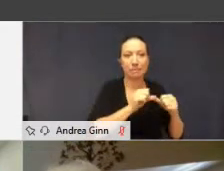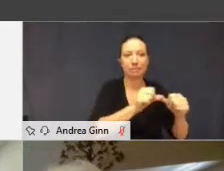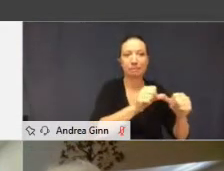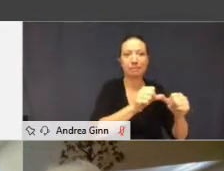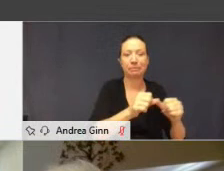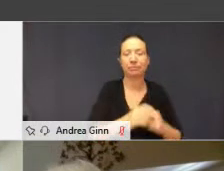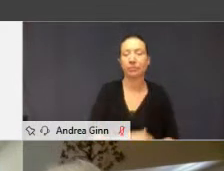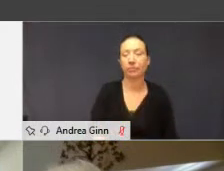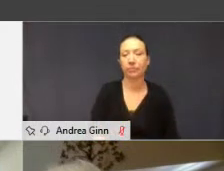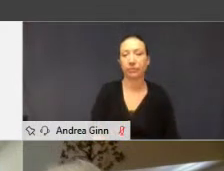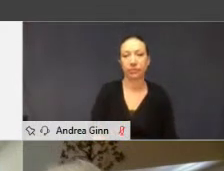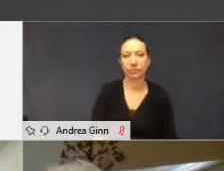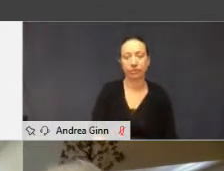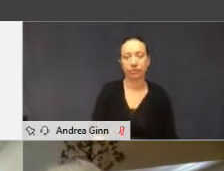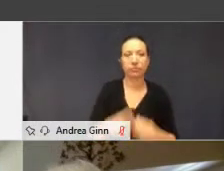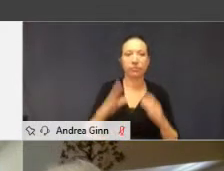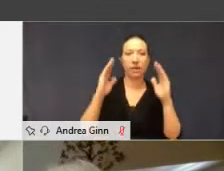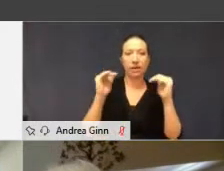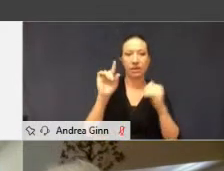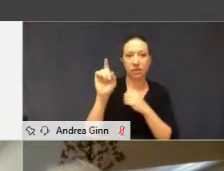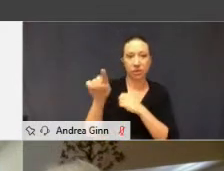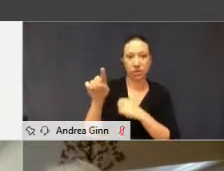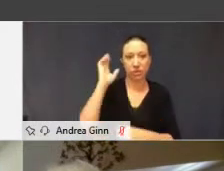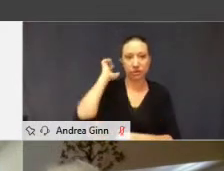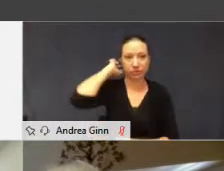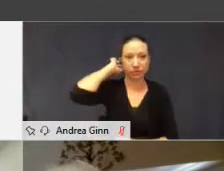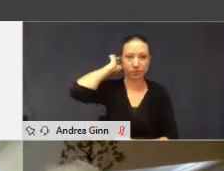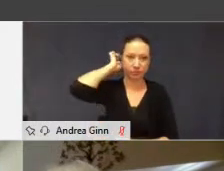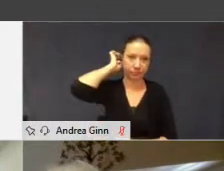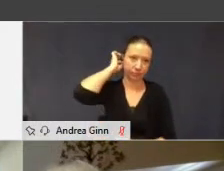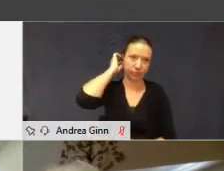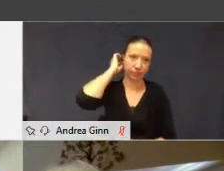My next question is on